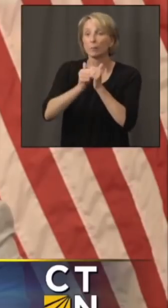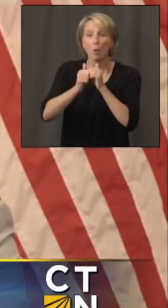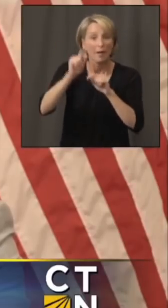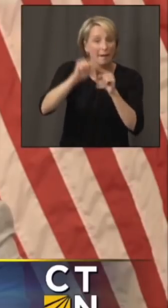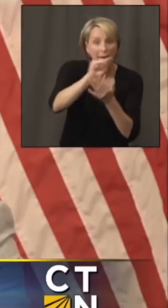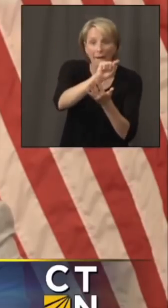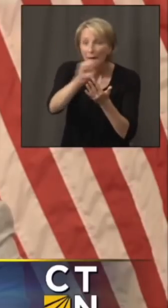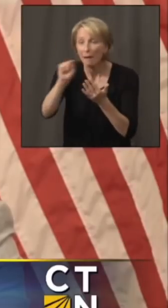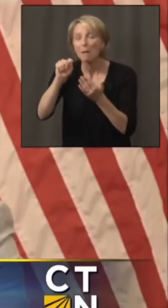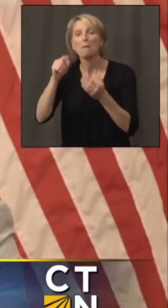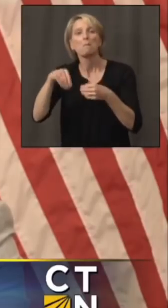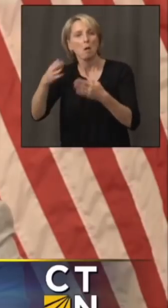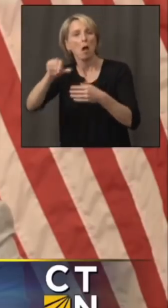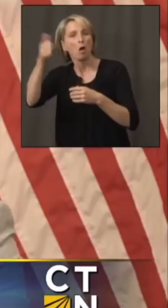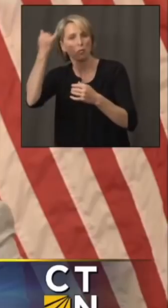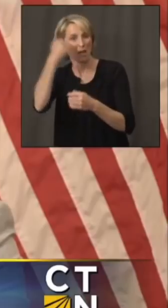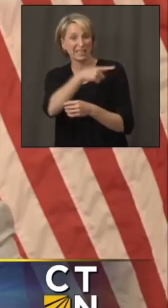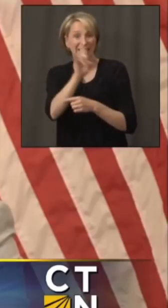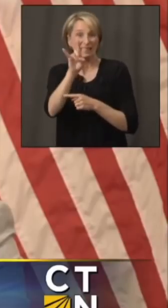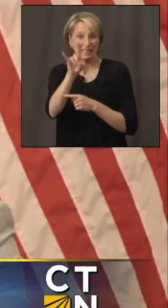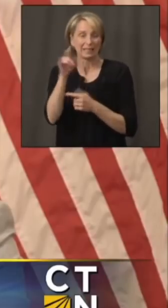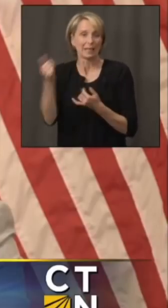various sports that will be taking place in the fall.